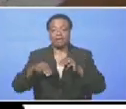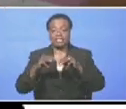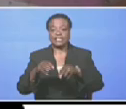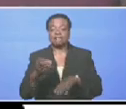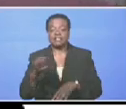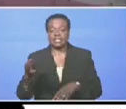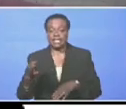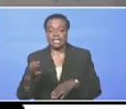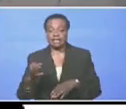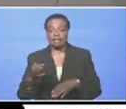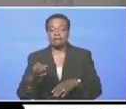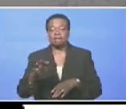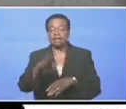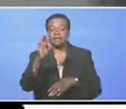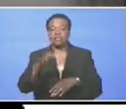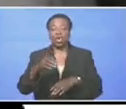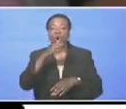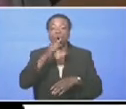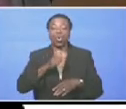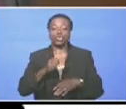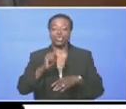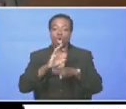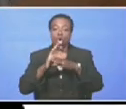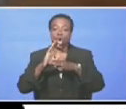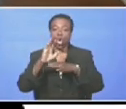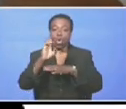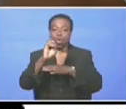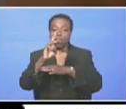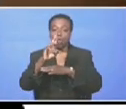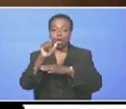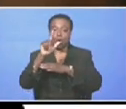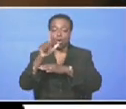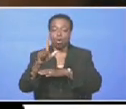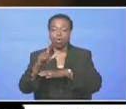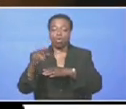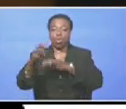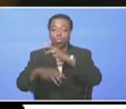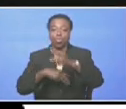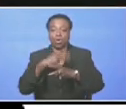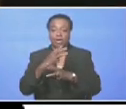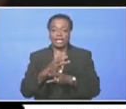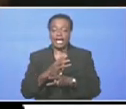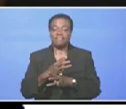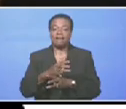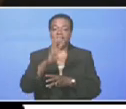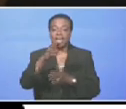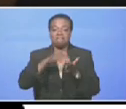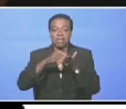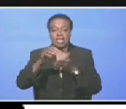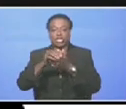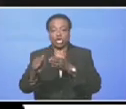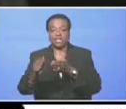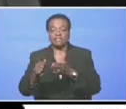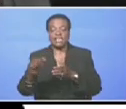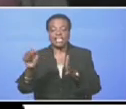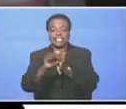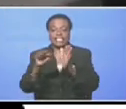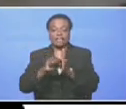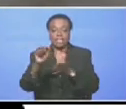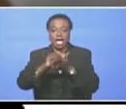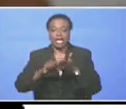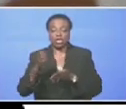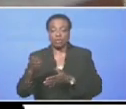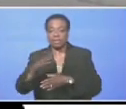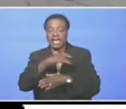site of the old Coral World, is comprised of more than $5 million in state-of-the-art equipment and technology. According